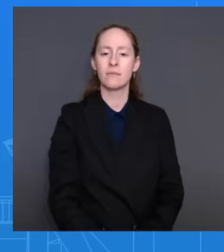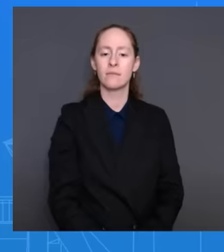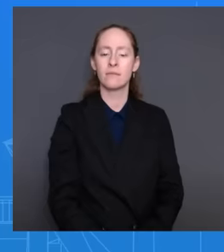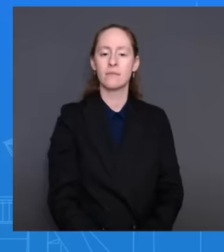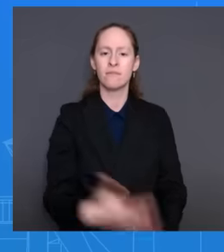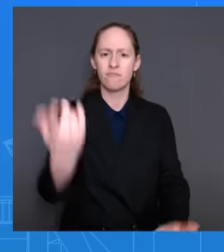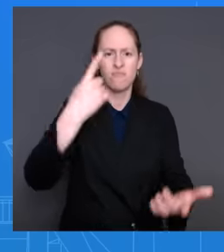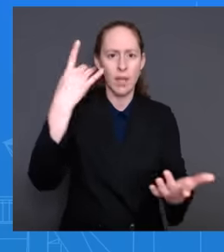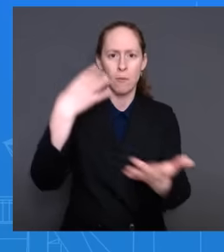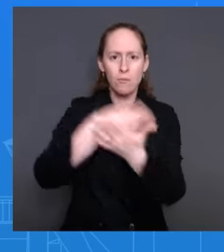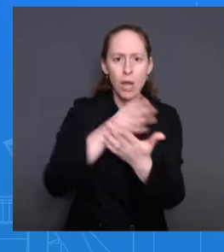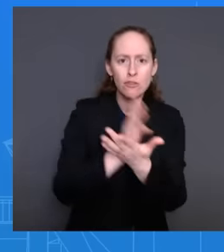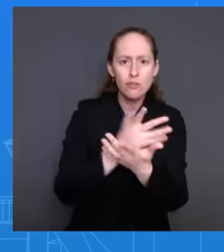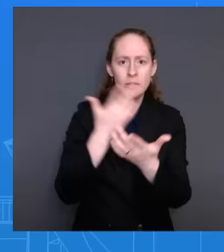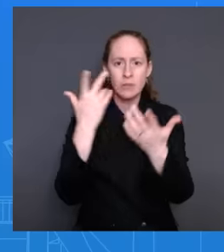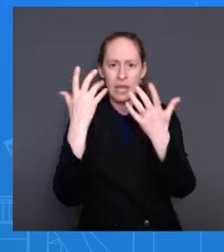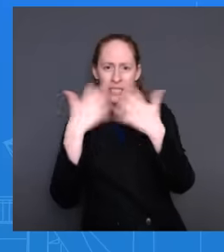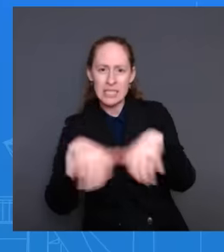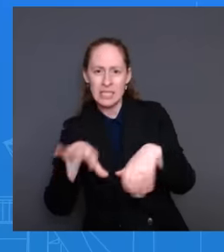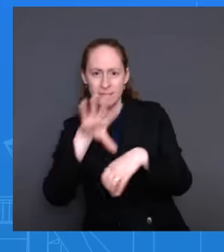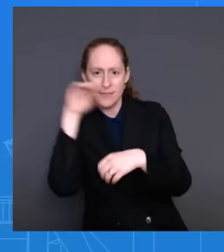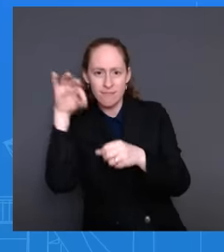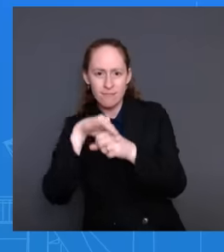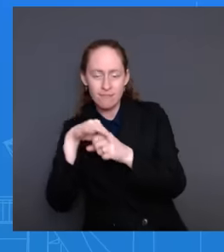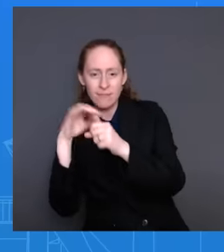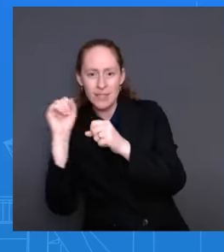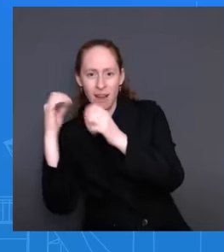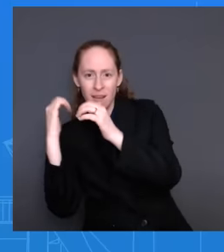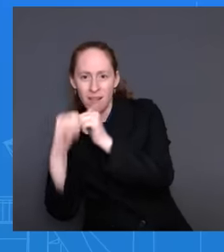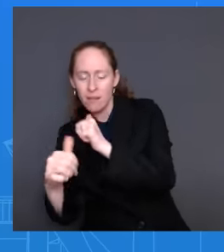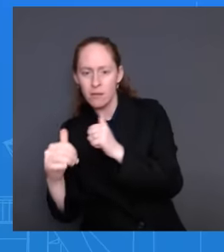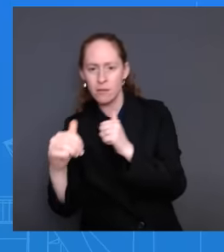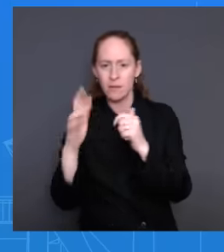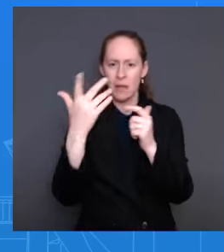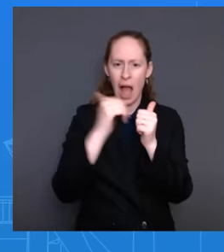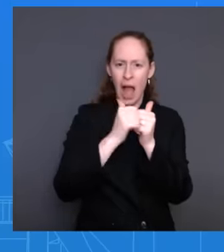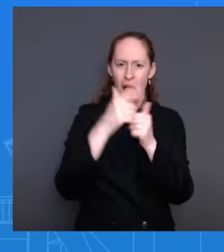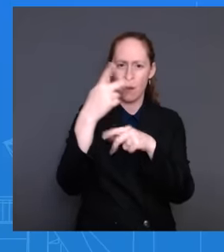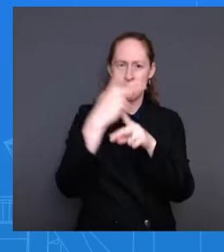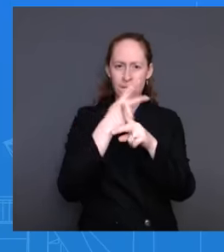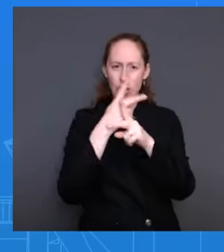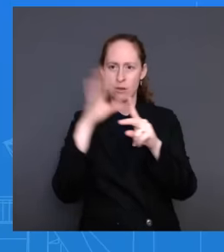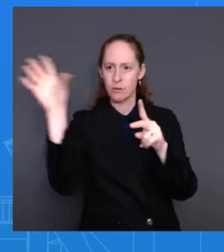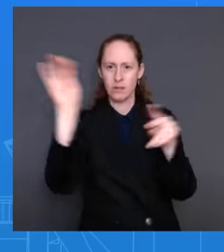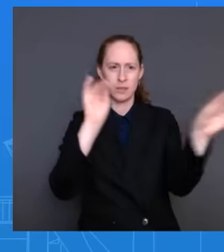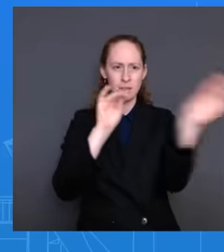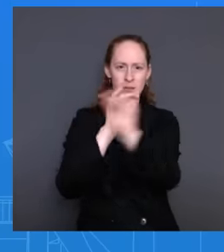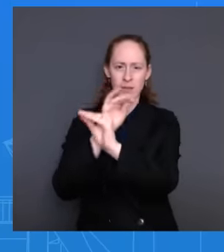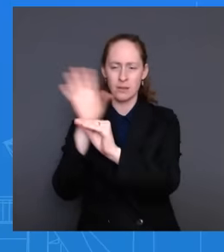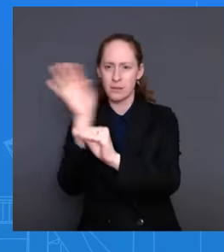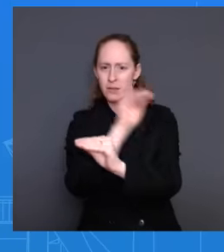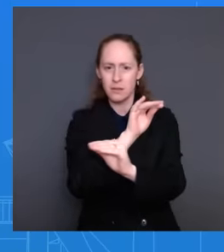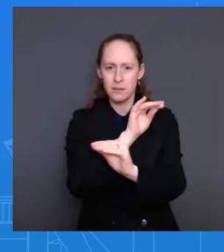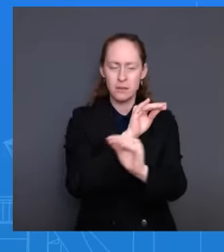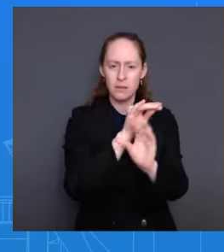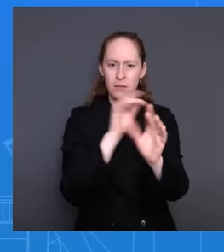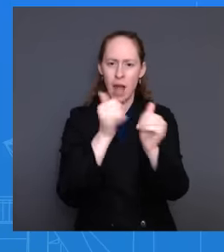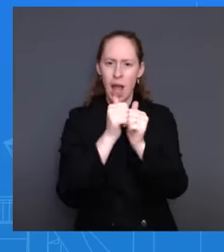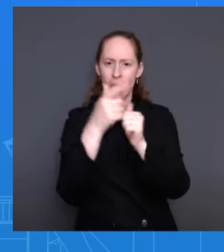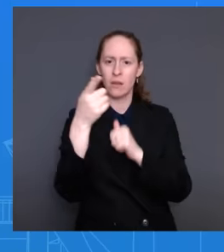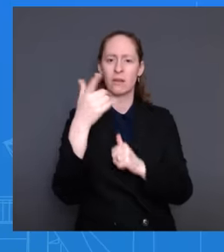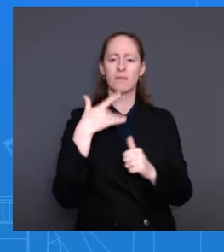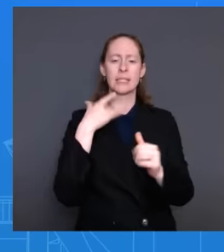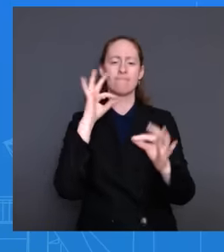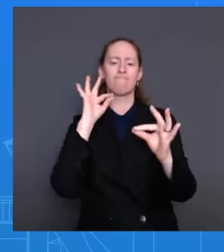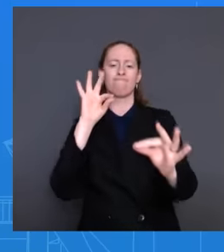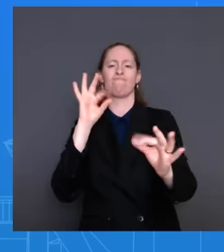Well, I think what the president has said and is underscoring today is